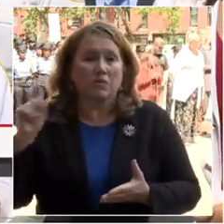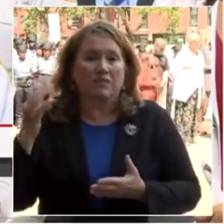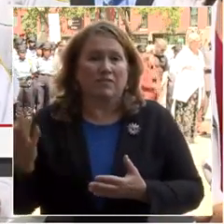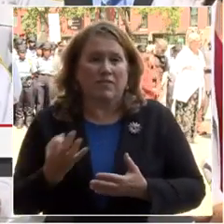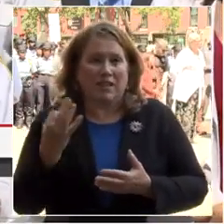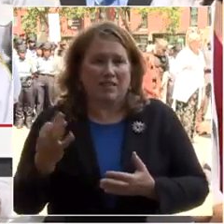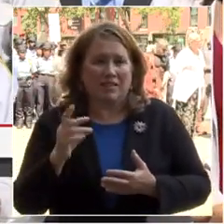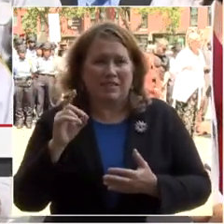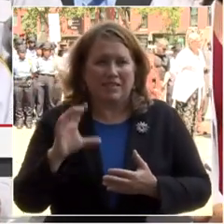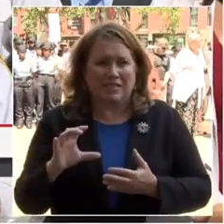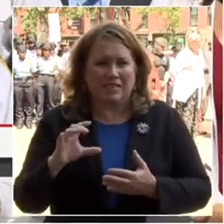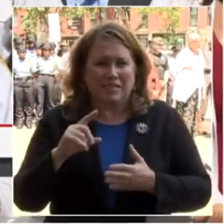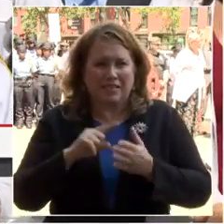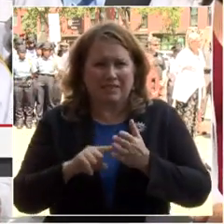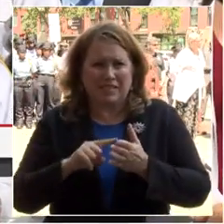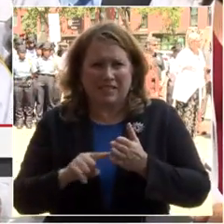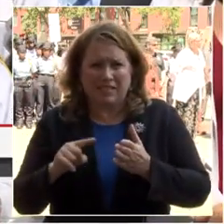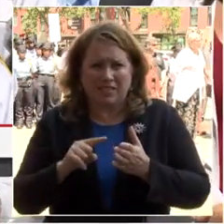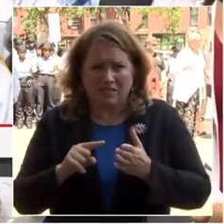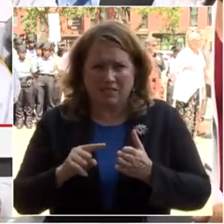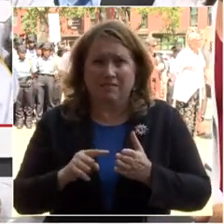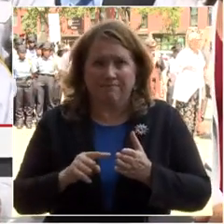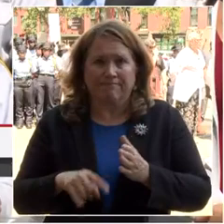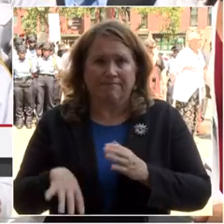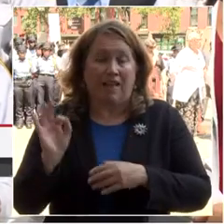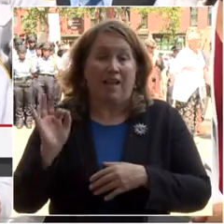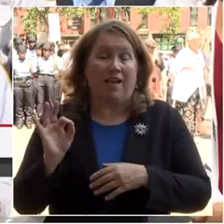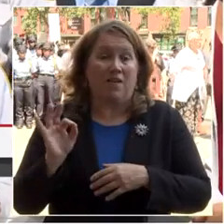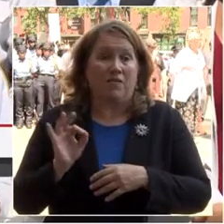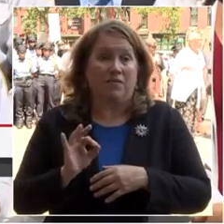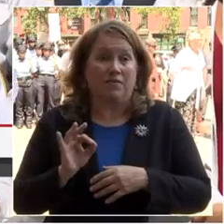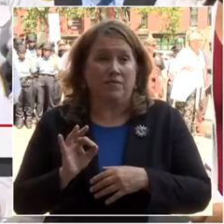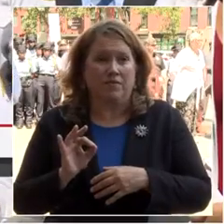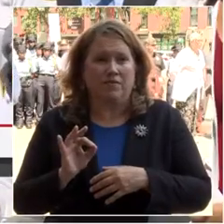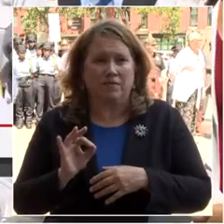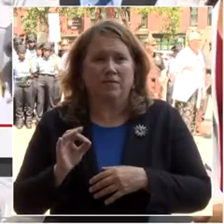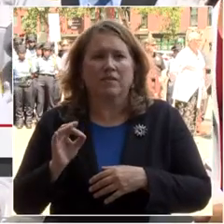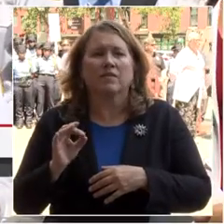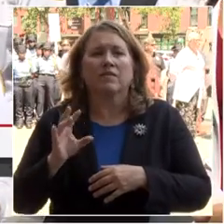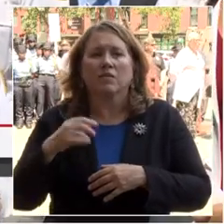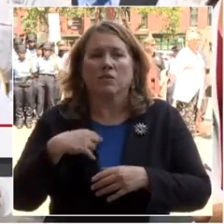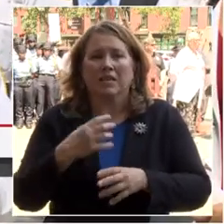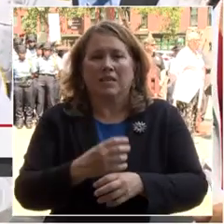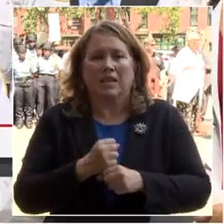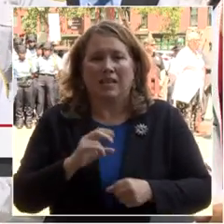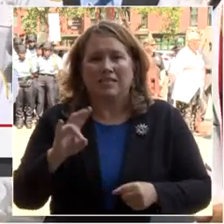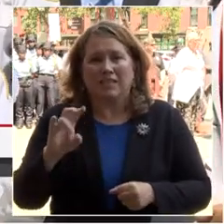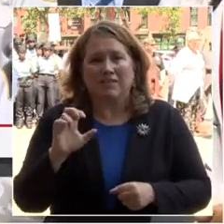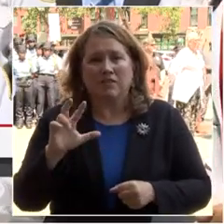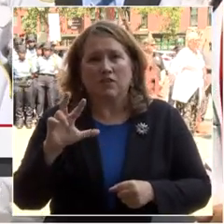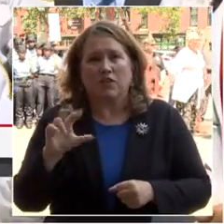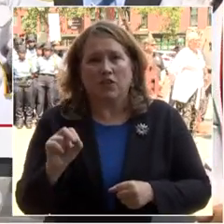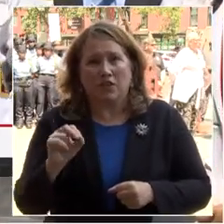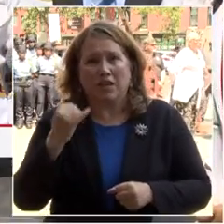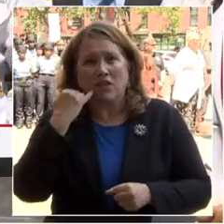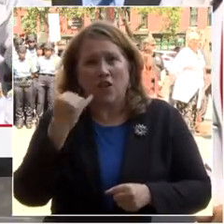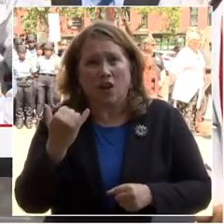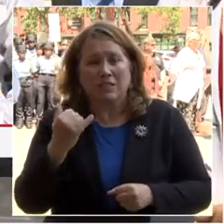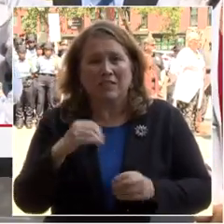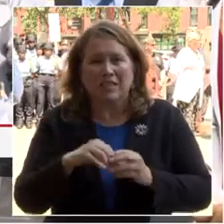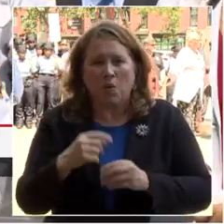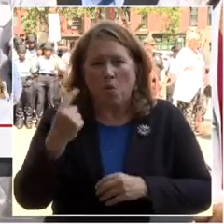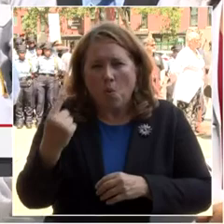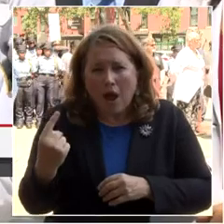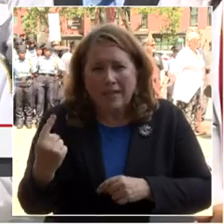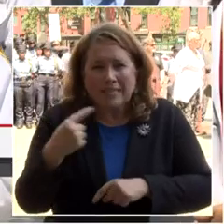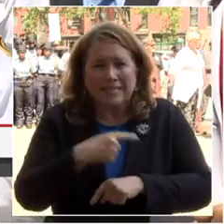busiest day of the year with 730 calls for service in just one day. That particular day, all of us felt the sweltering record temperatures of